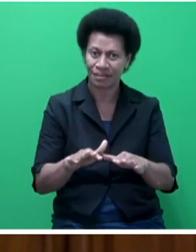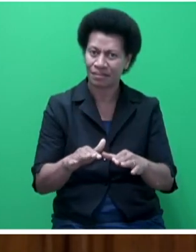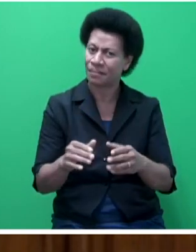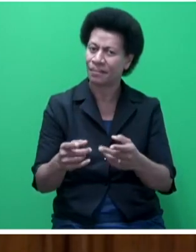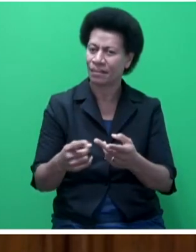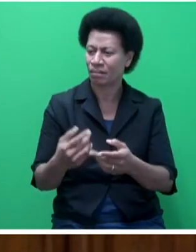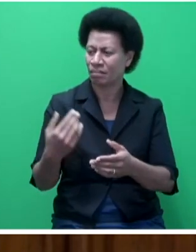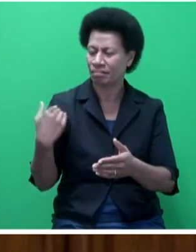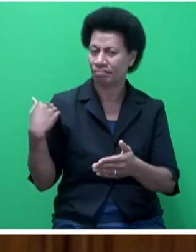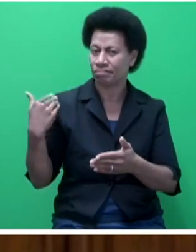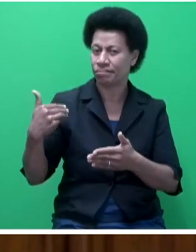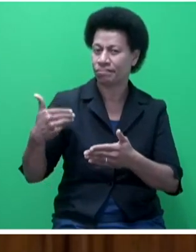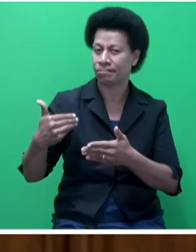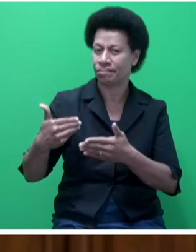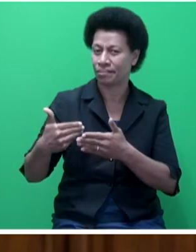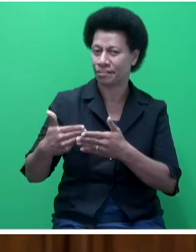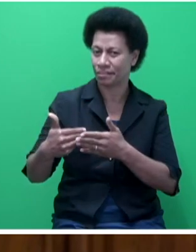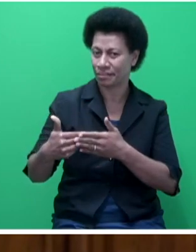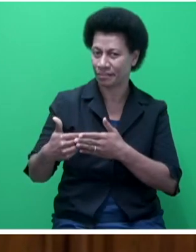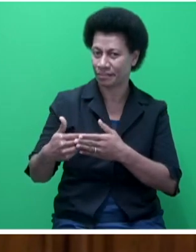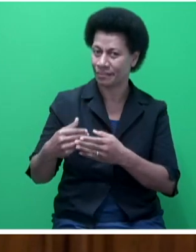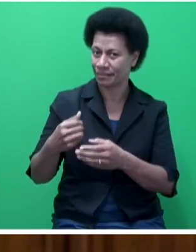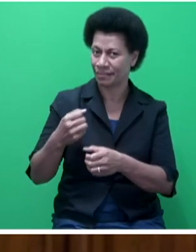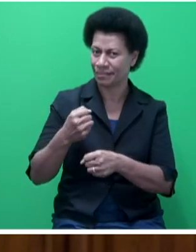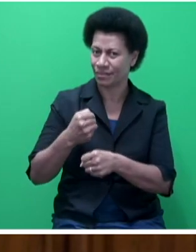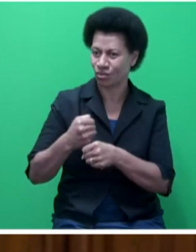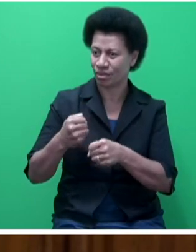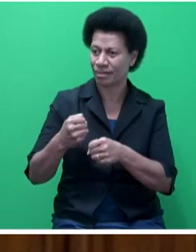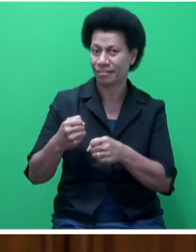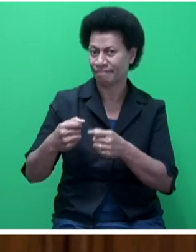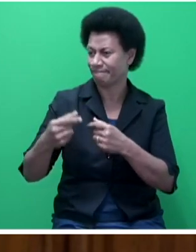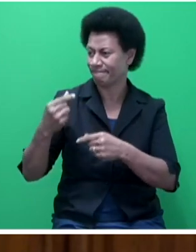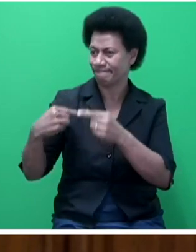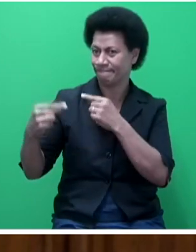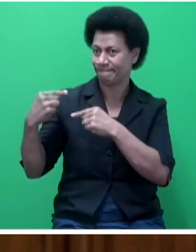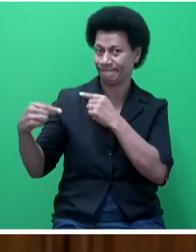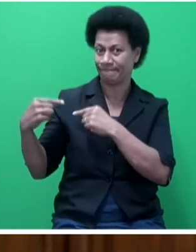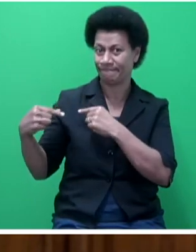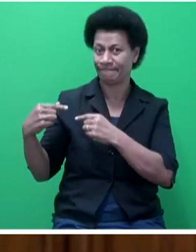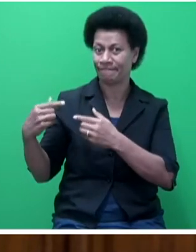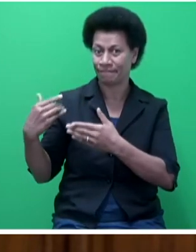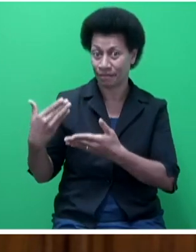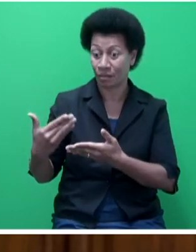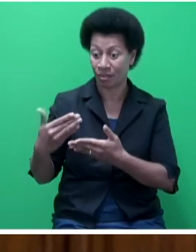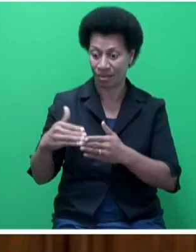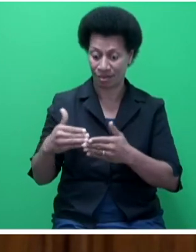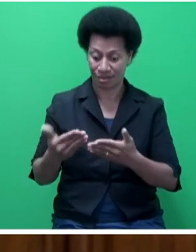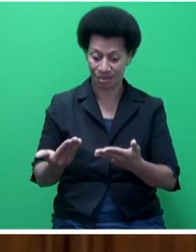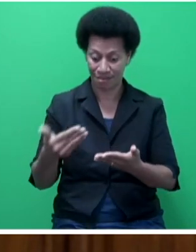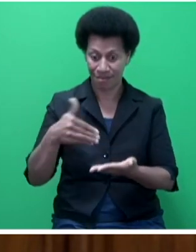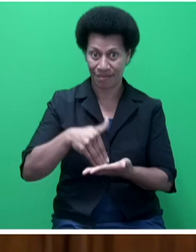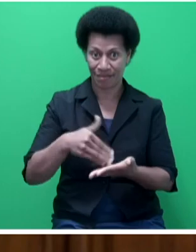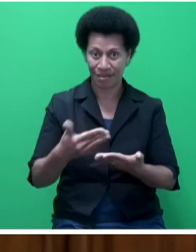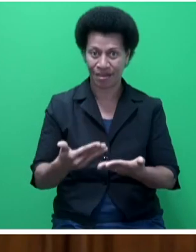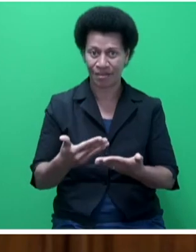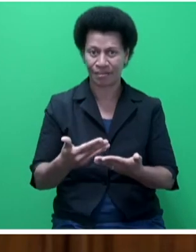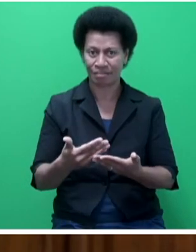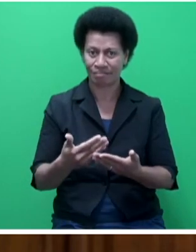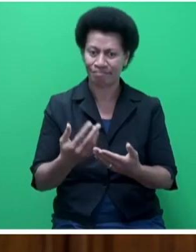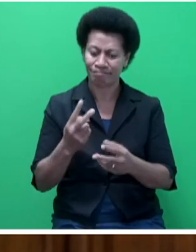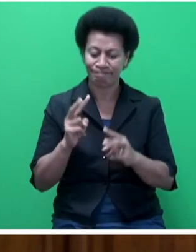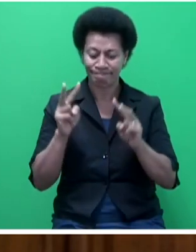my ancestors, reaching this far would have been impossible. I am sure she must be smiling from